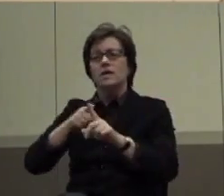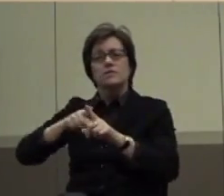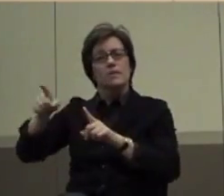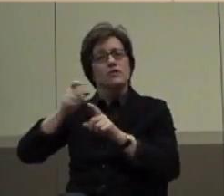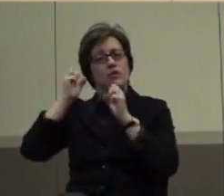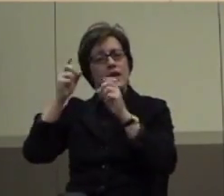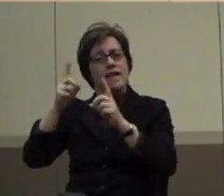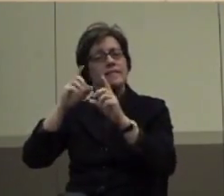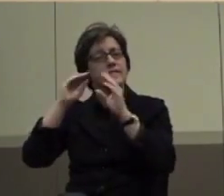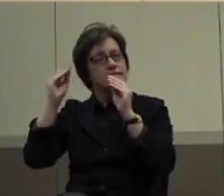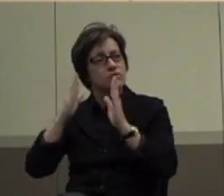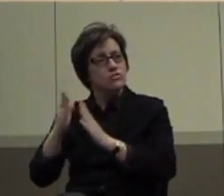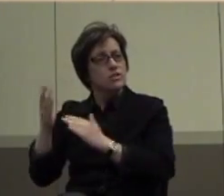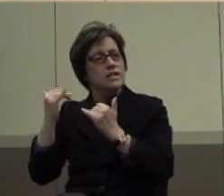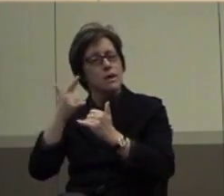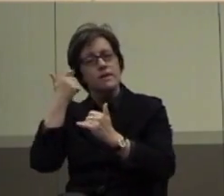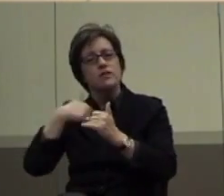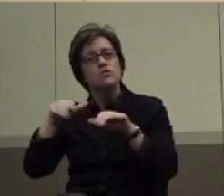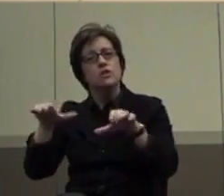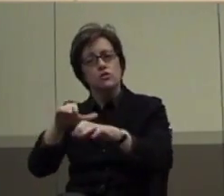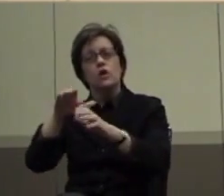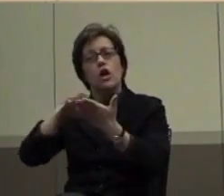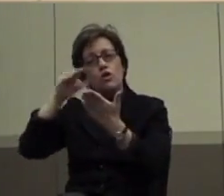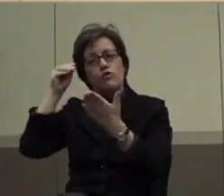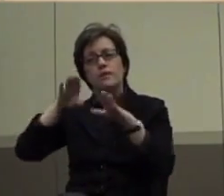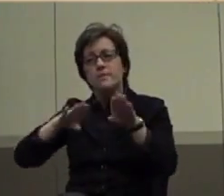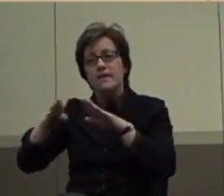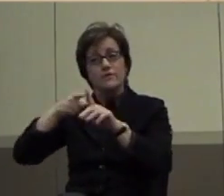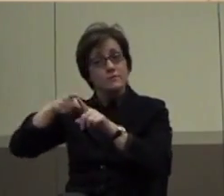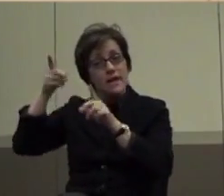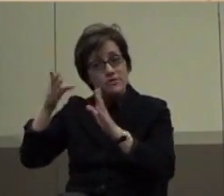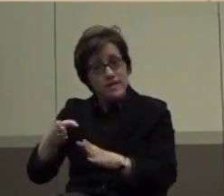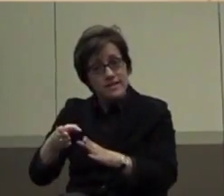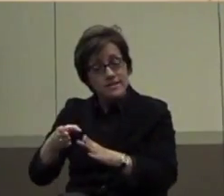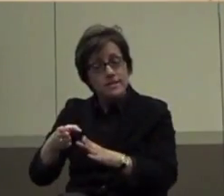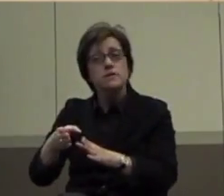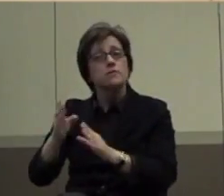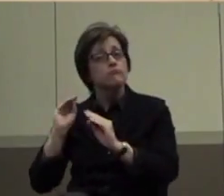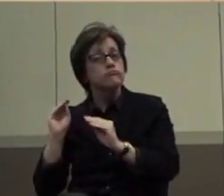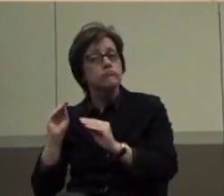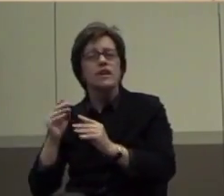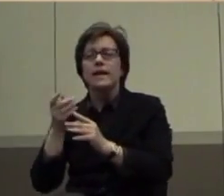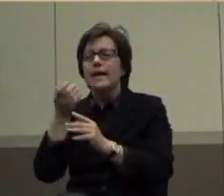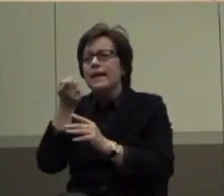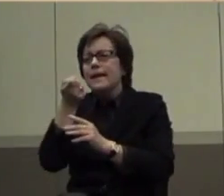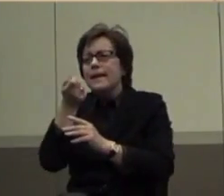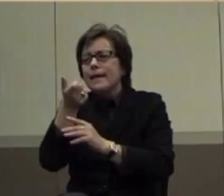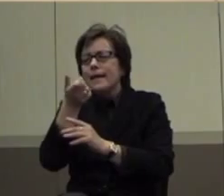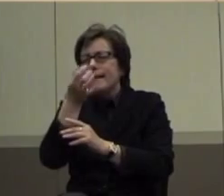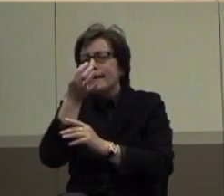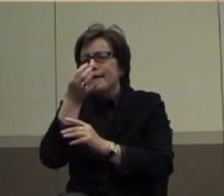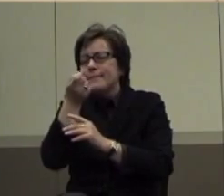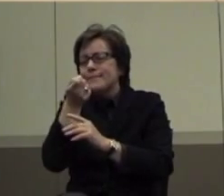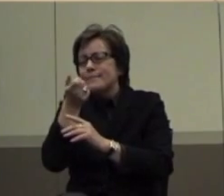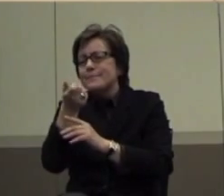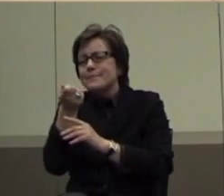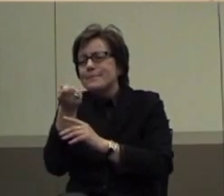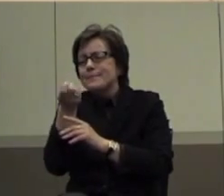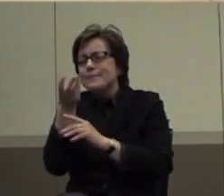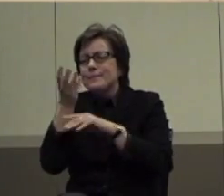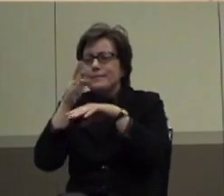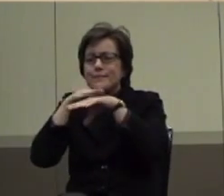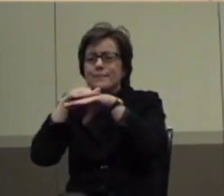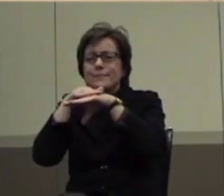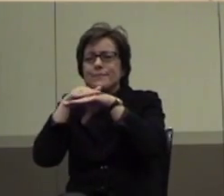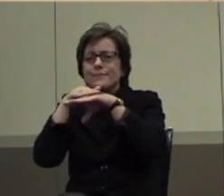we do the learning behavior specialist, get a very, very thin veneer of knowledge on a whole bunch of stuff